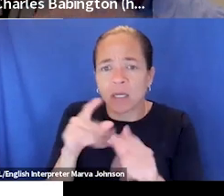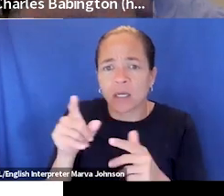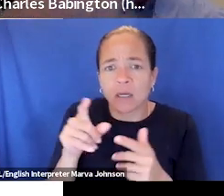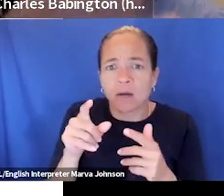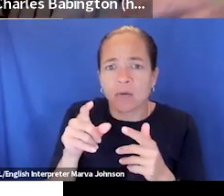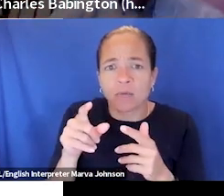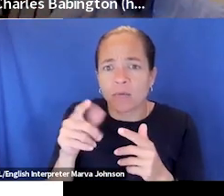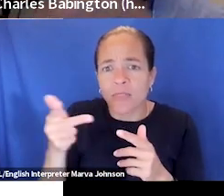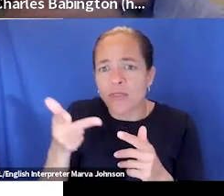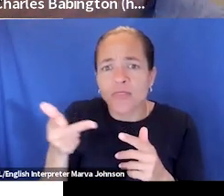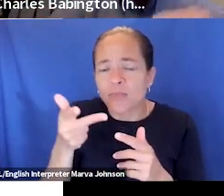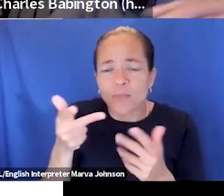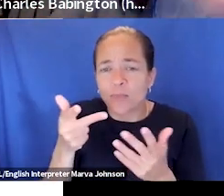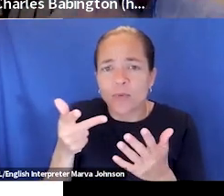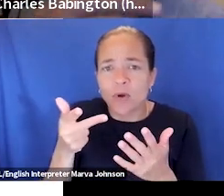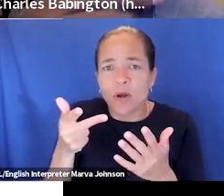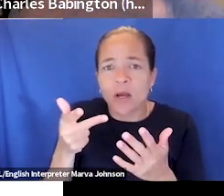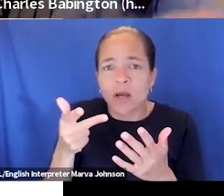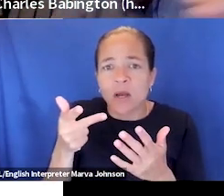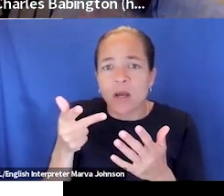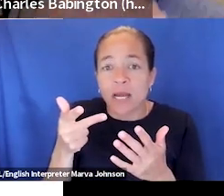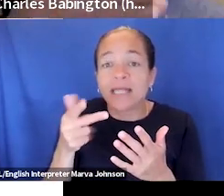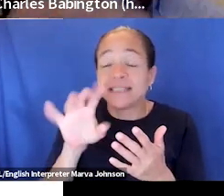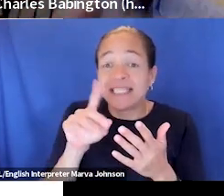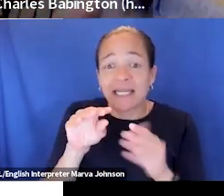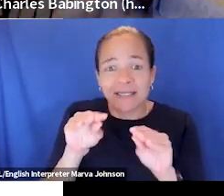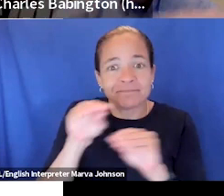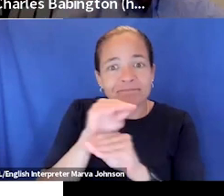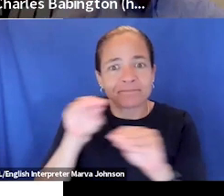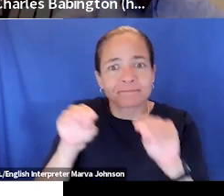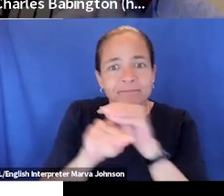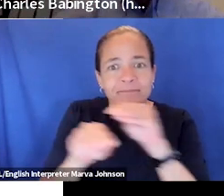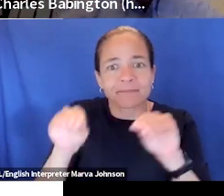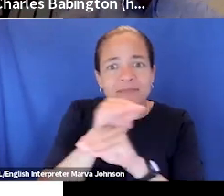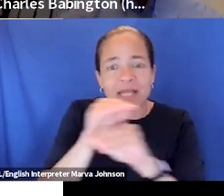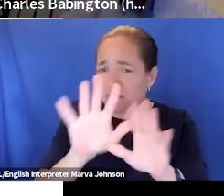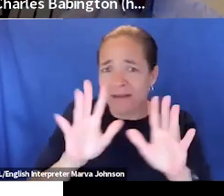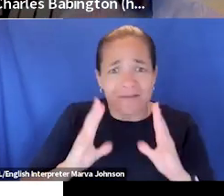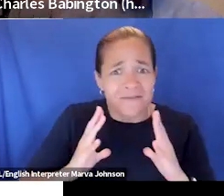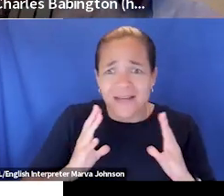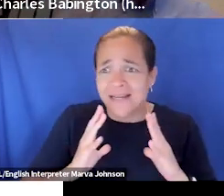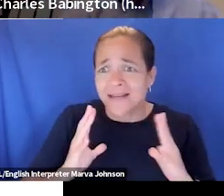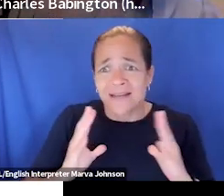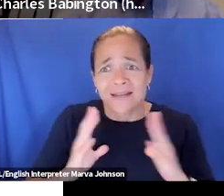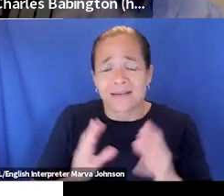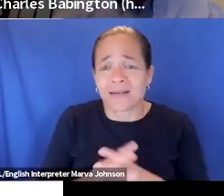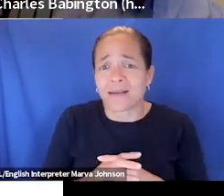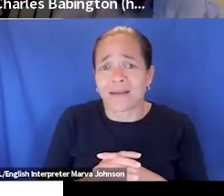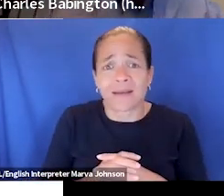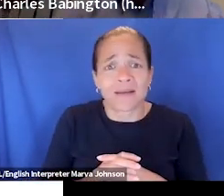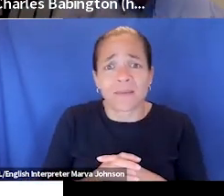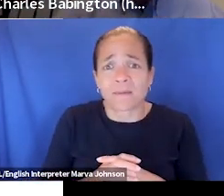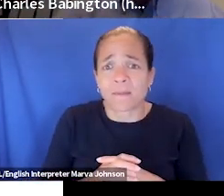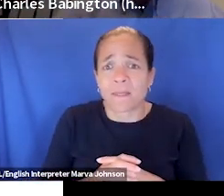you, took the liberty of changing the order. That's perfectly fine. You did the